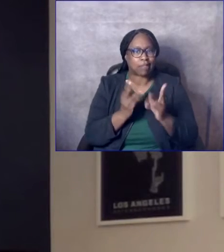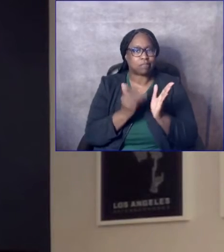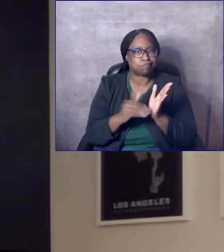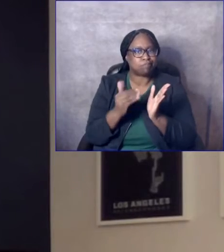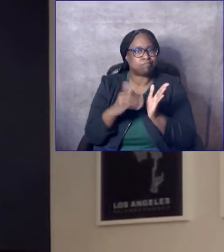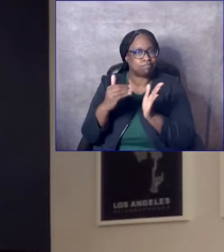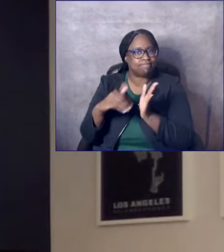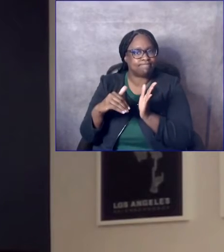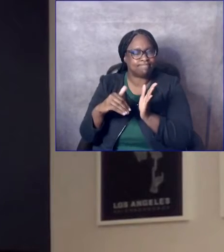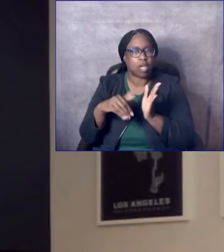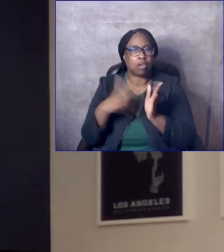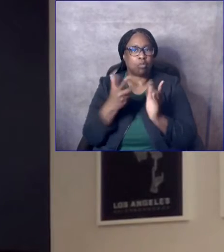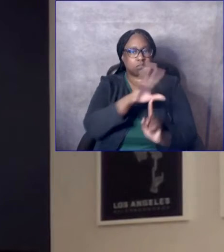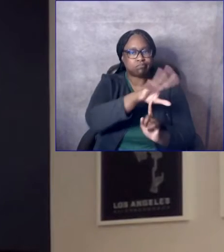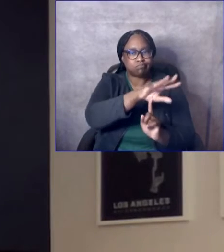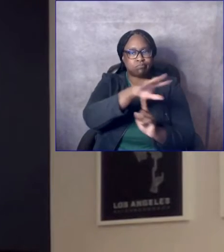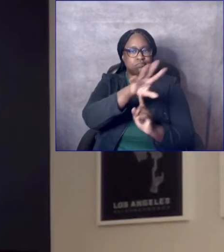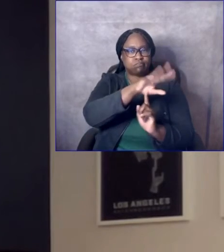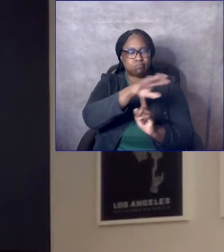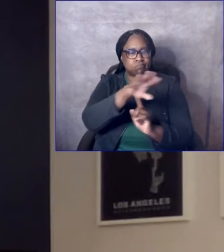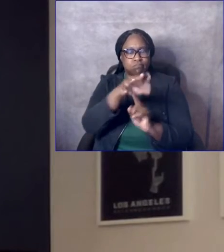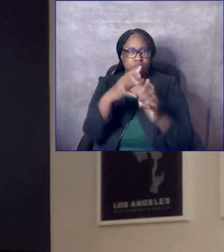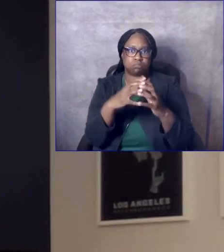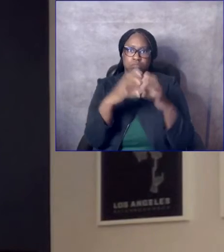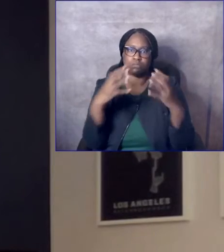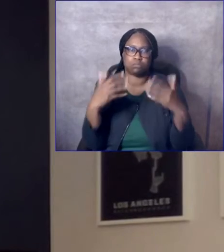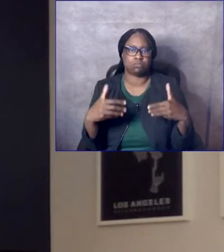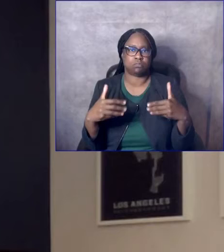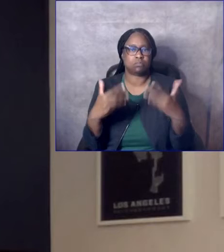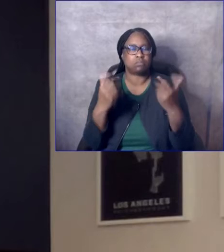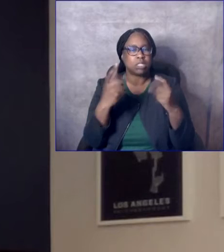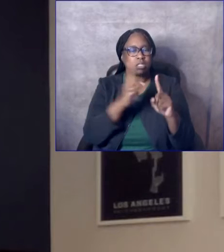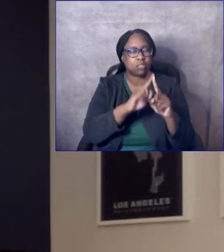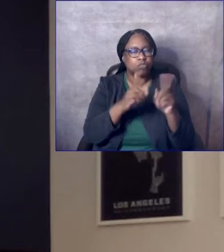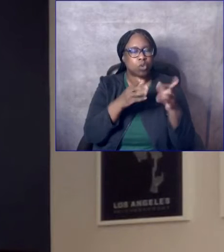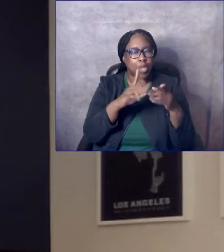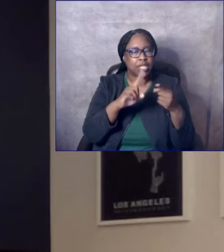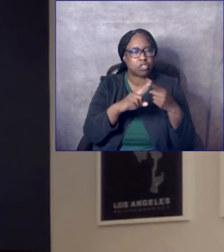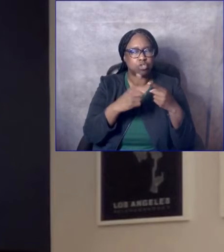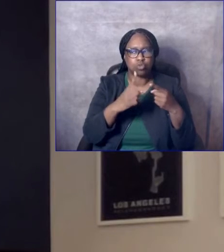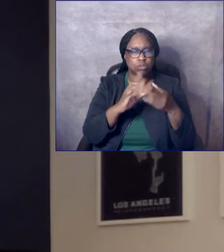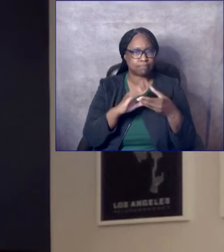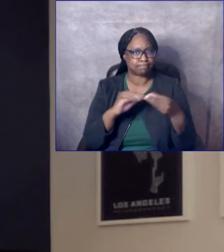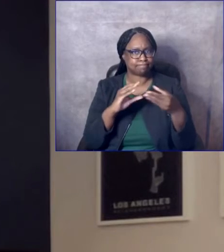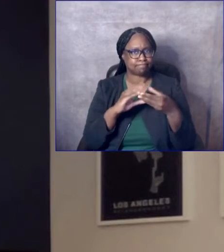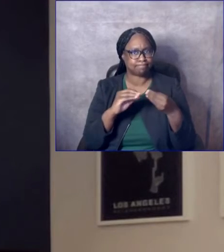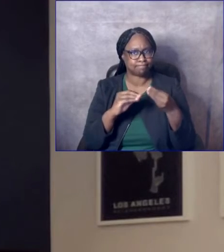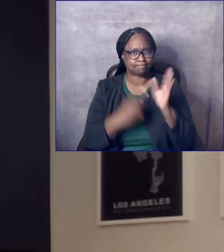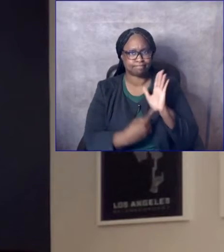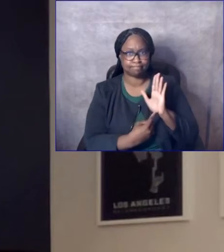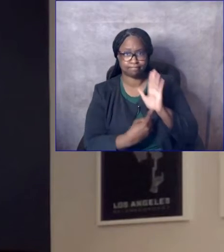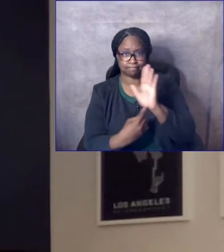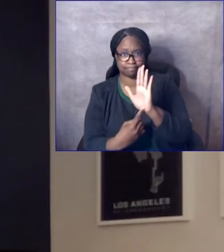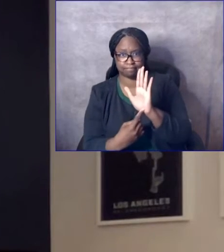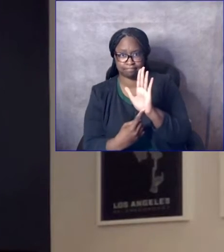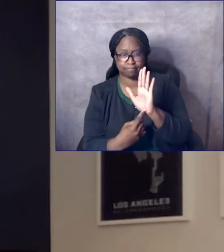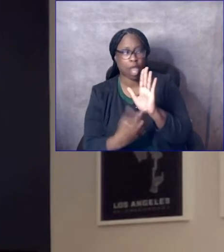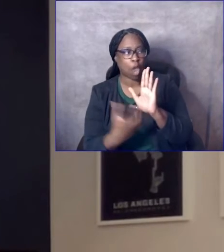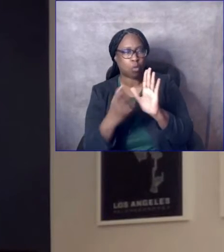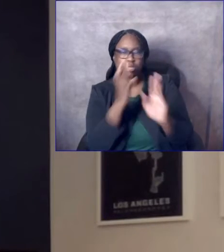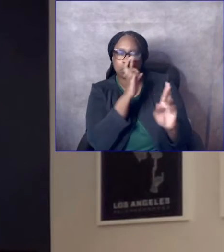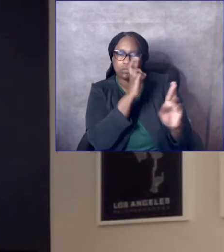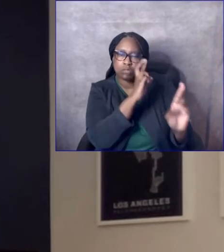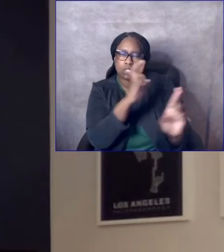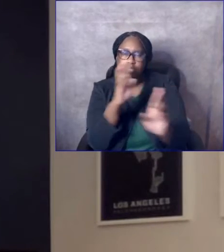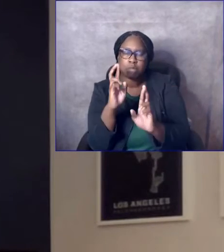different ways that the stories could be told. And so it was really important that we were being respectful to the storytellers, who I'll say were all United